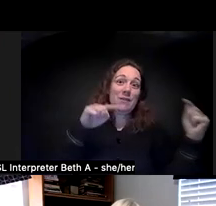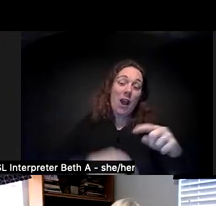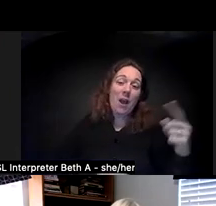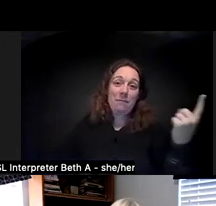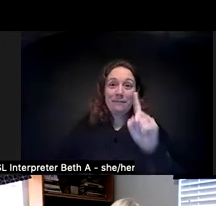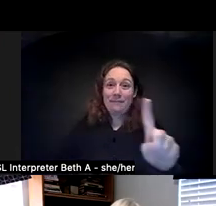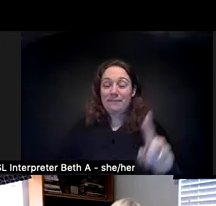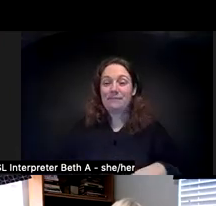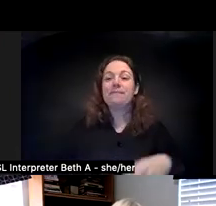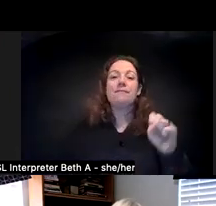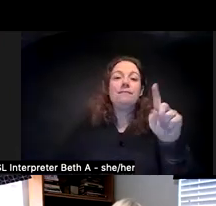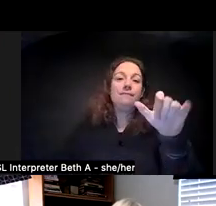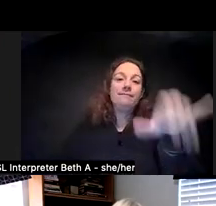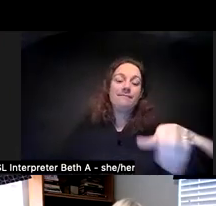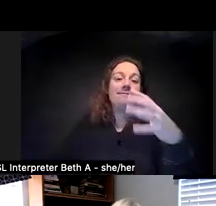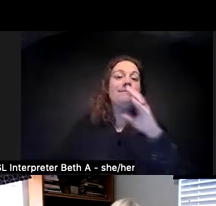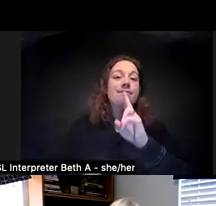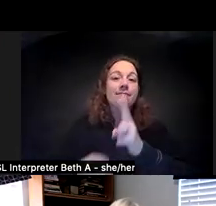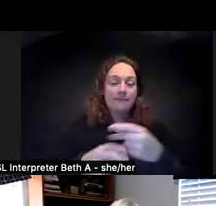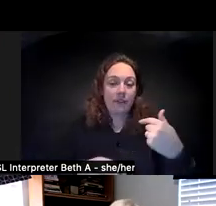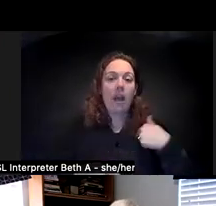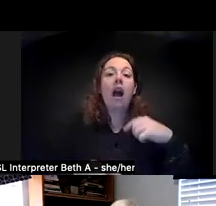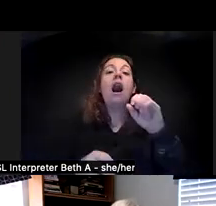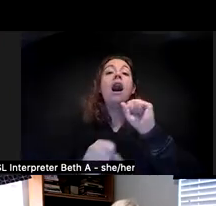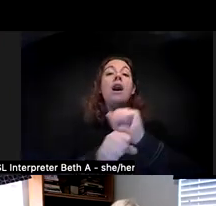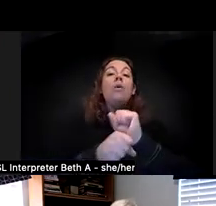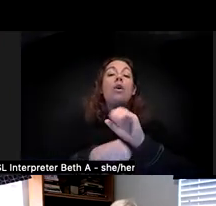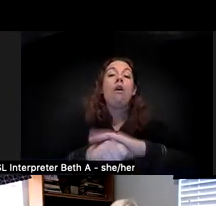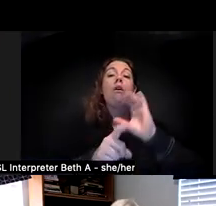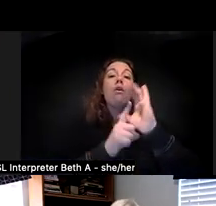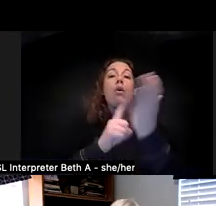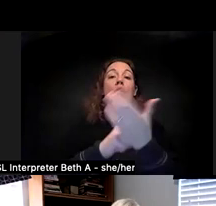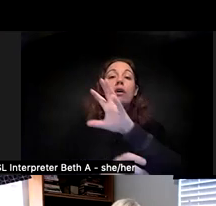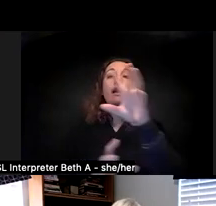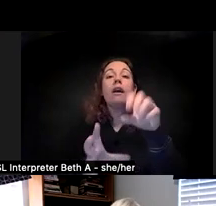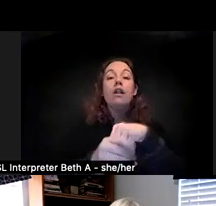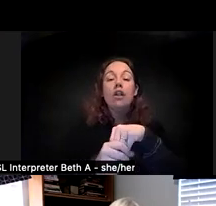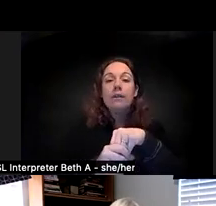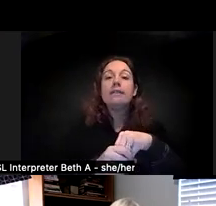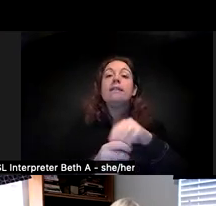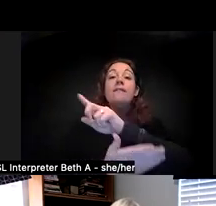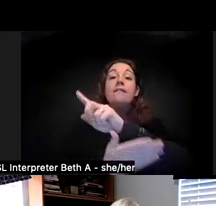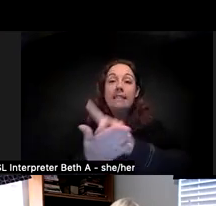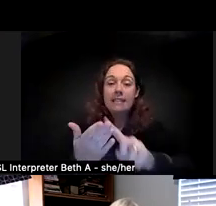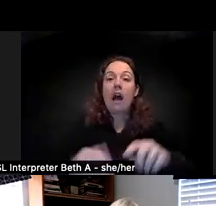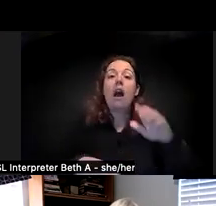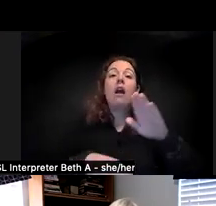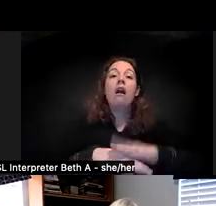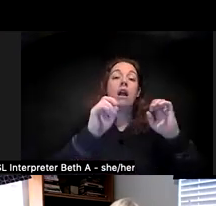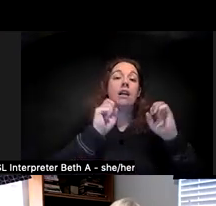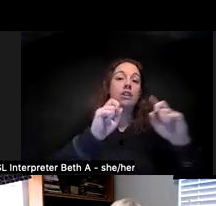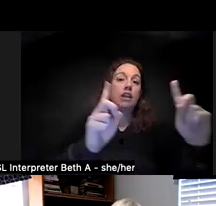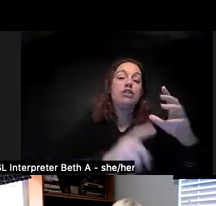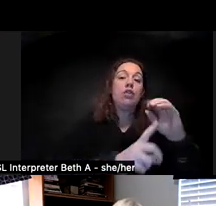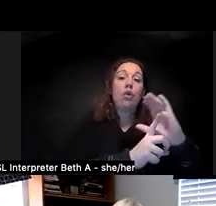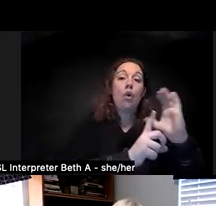work on cultural inclusive design in educational and cultural projects. So IATD works